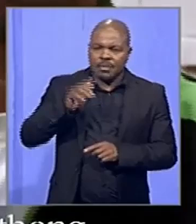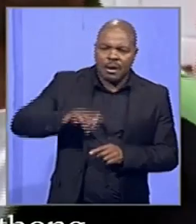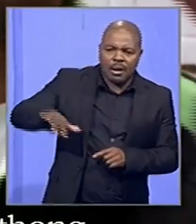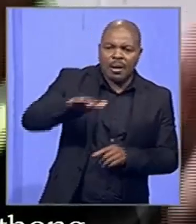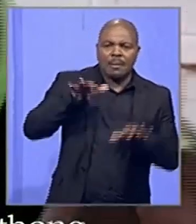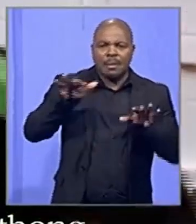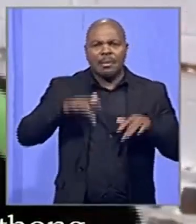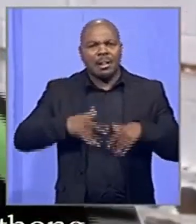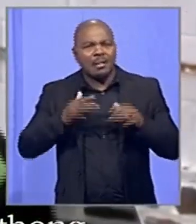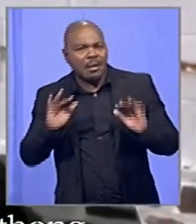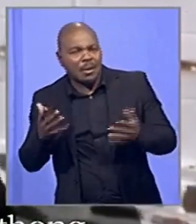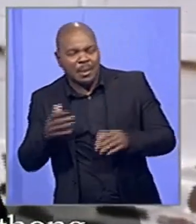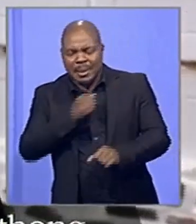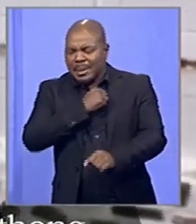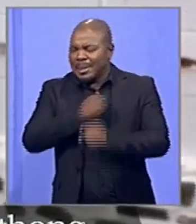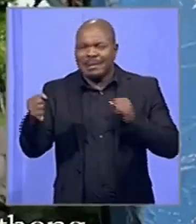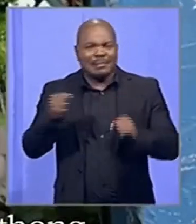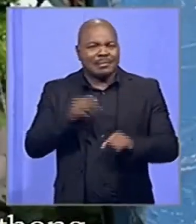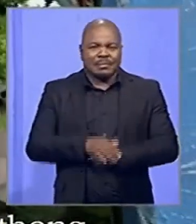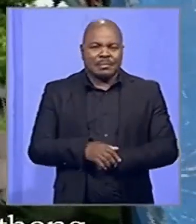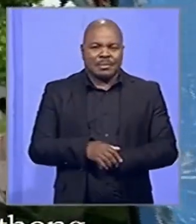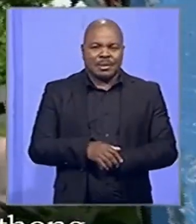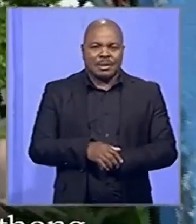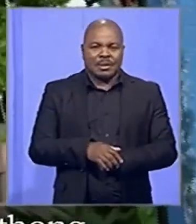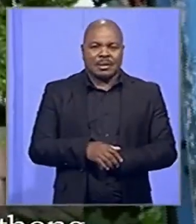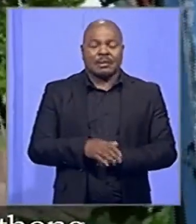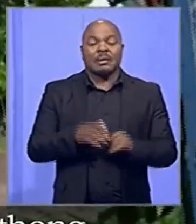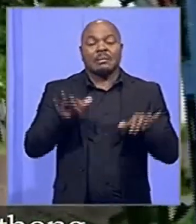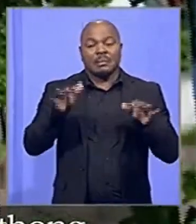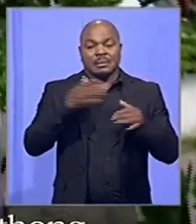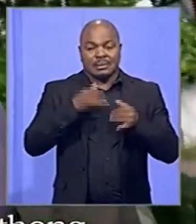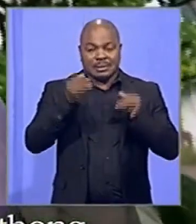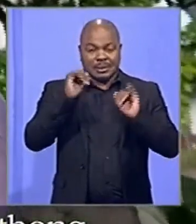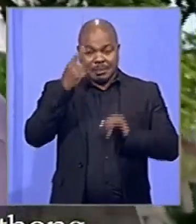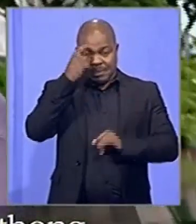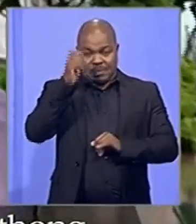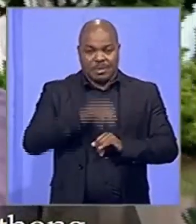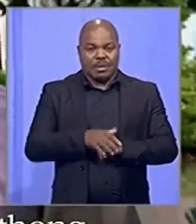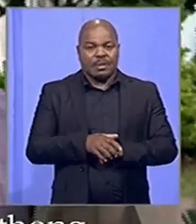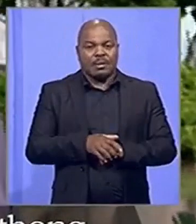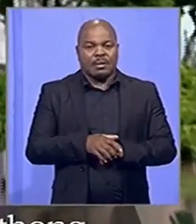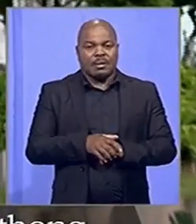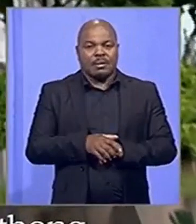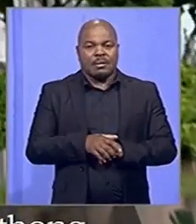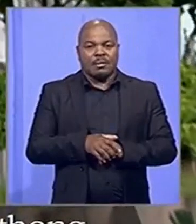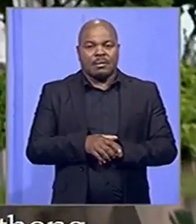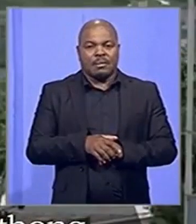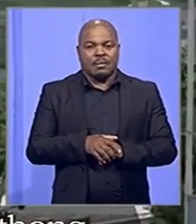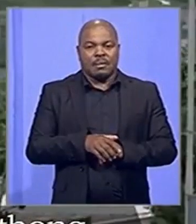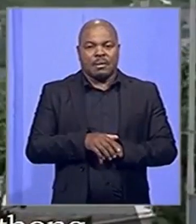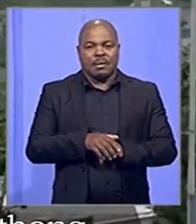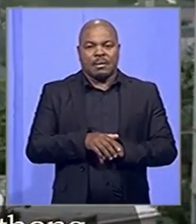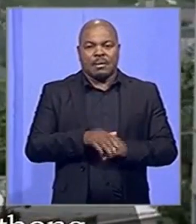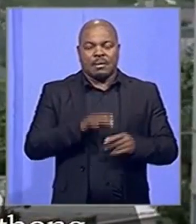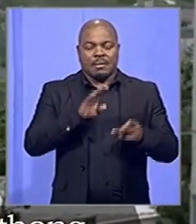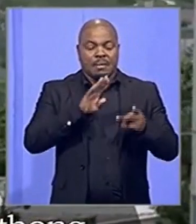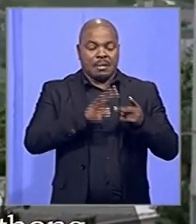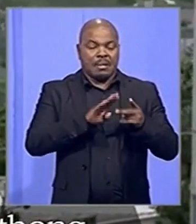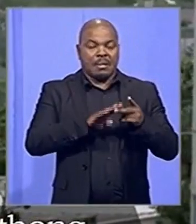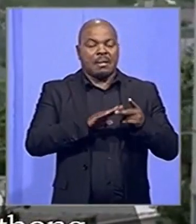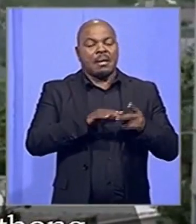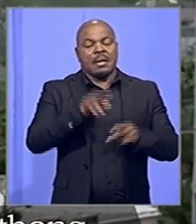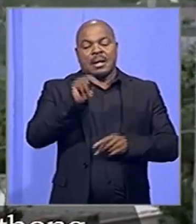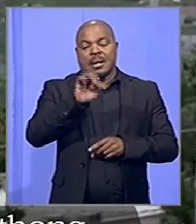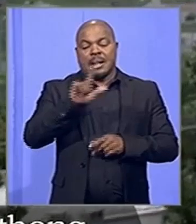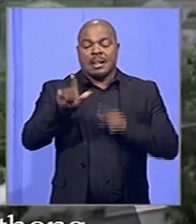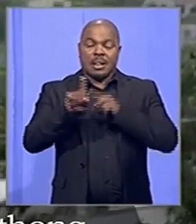people living conditions and all this. They say seeing is believing and hearing is no evidence. I want to see if they are going to do something. Nikonel